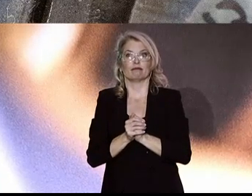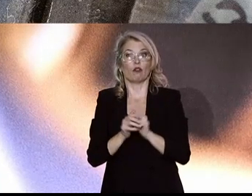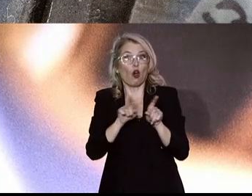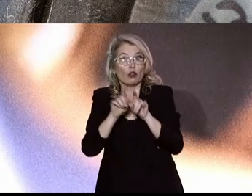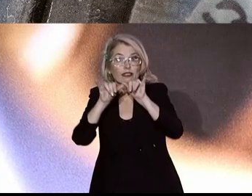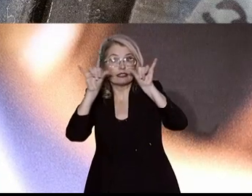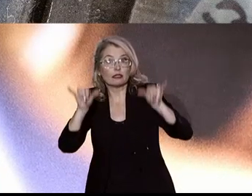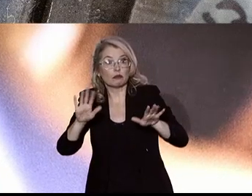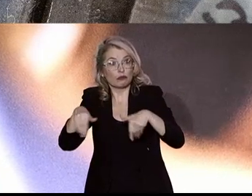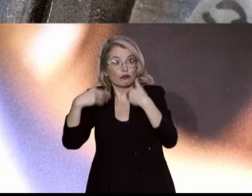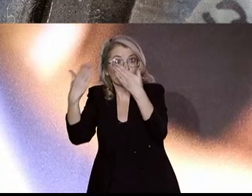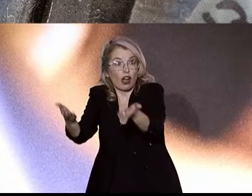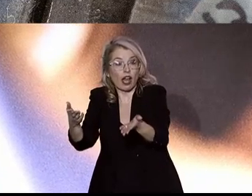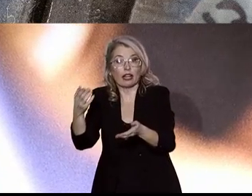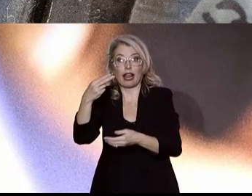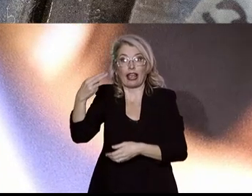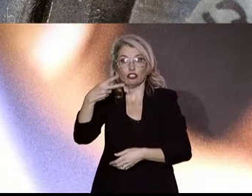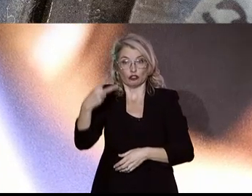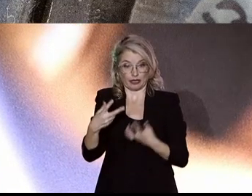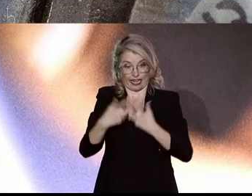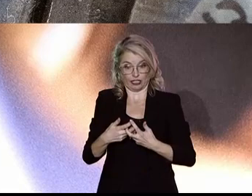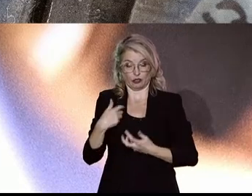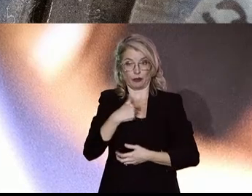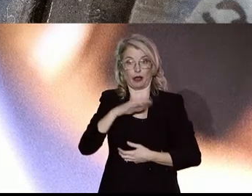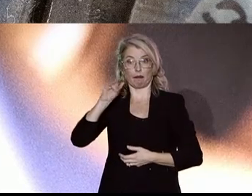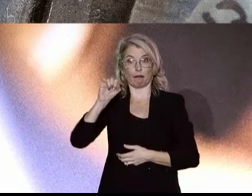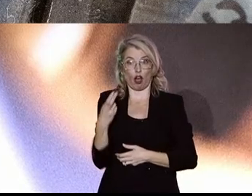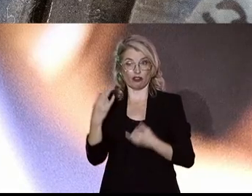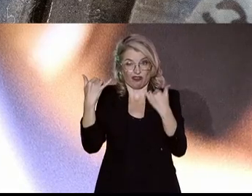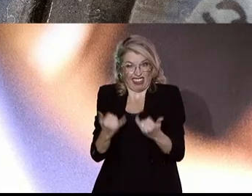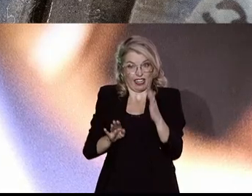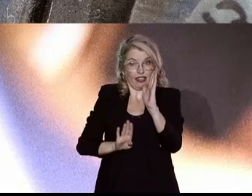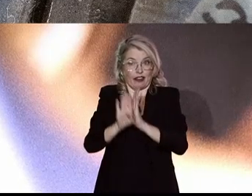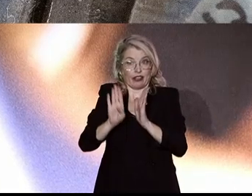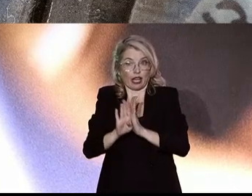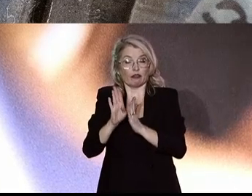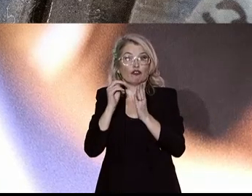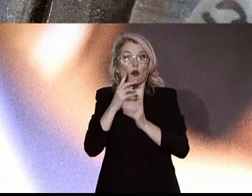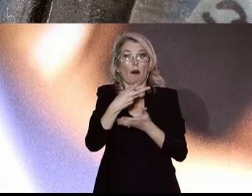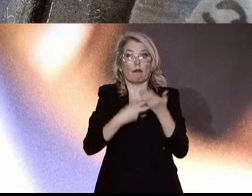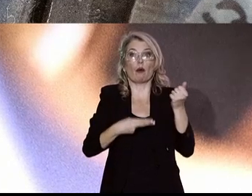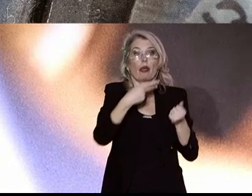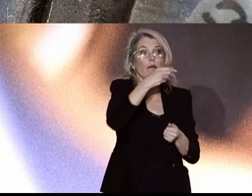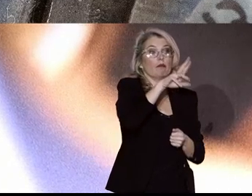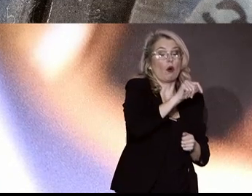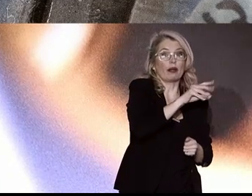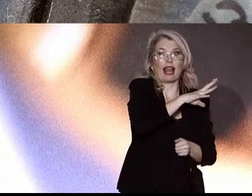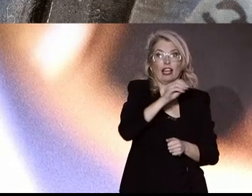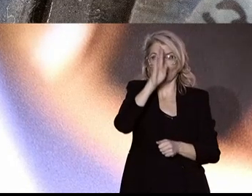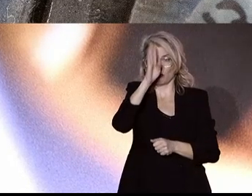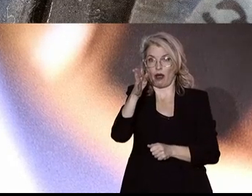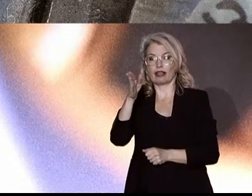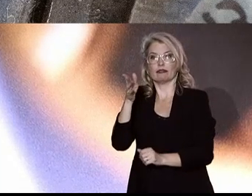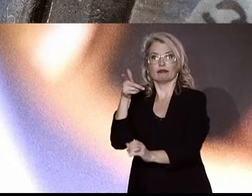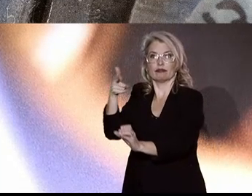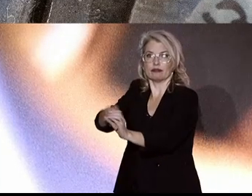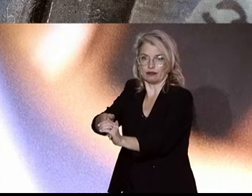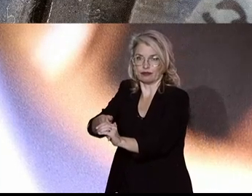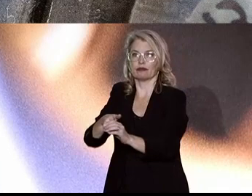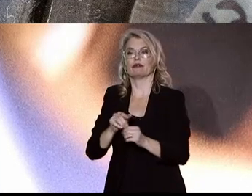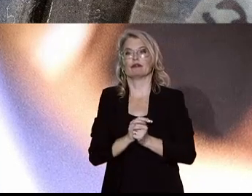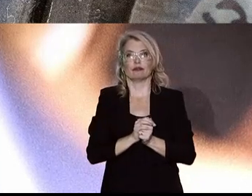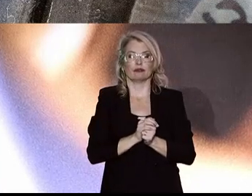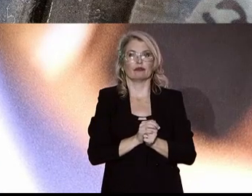As a system provider for hydrogen engines, we're currently developing solutions for both port and